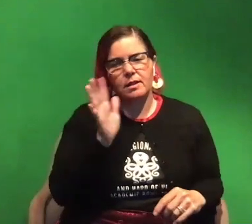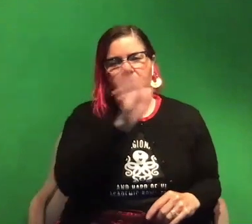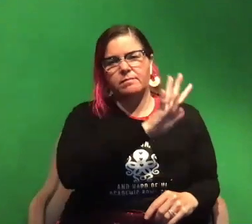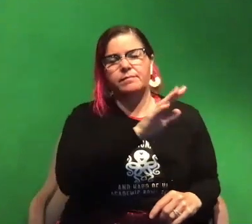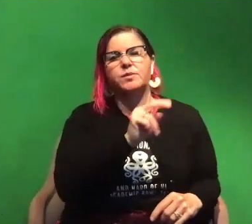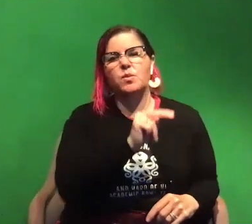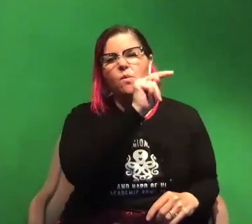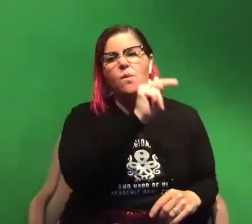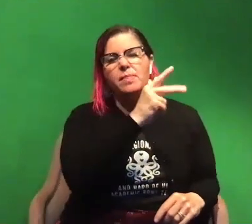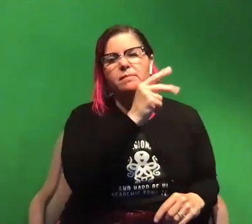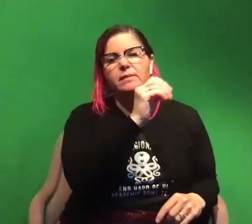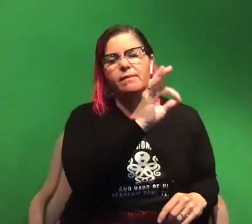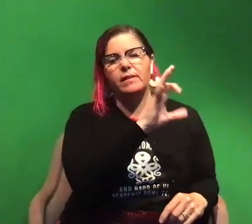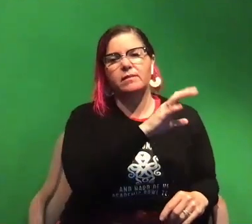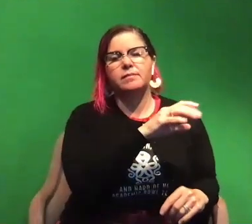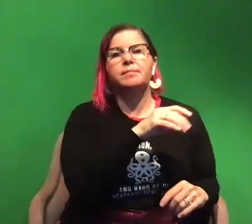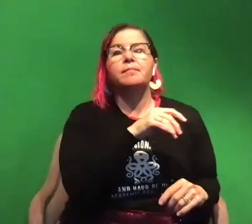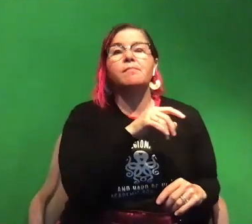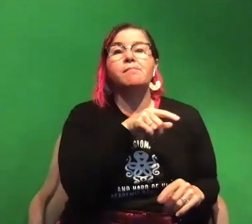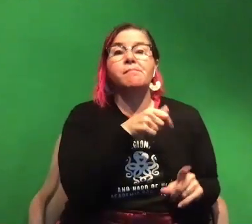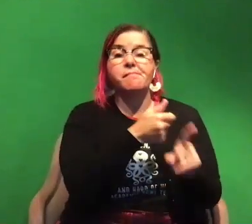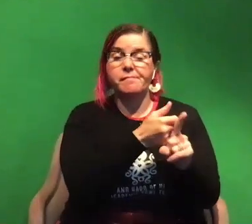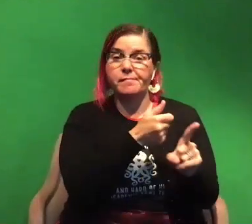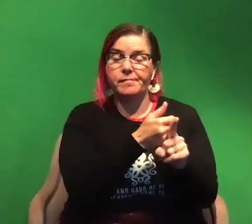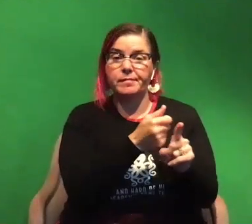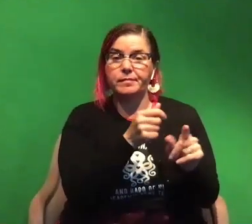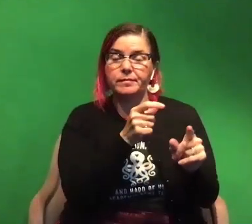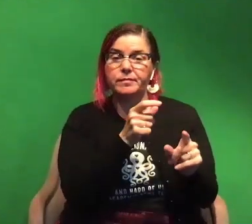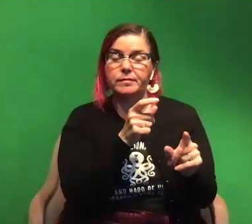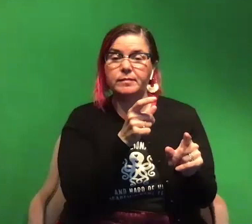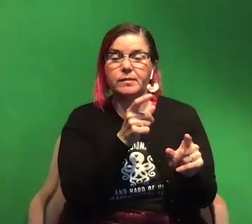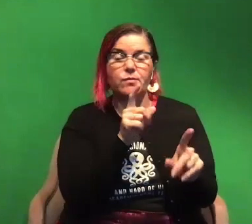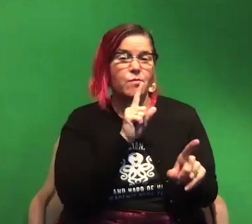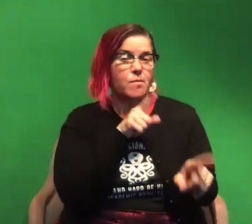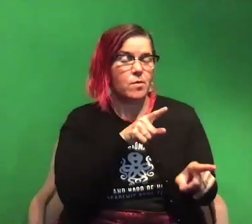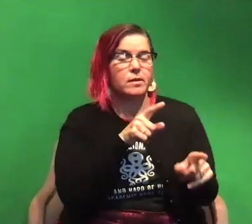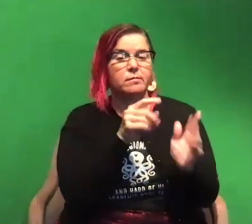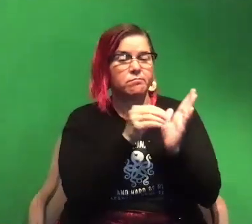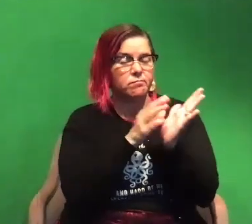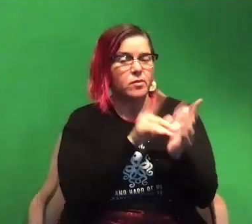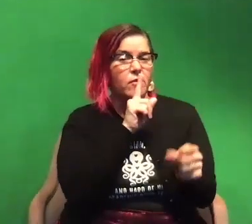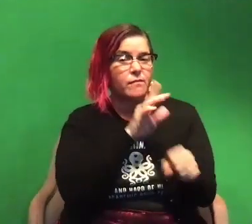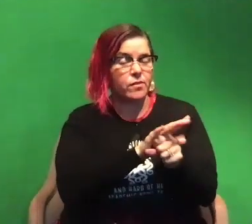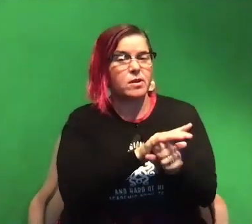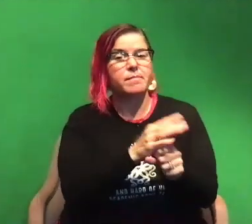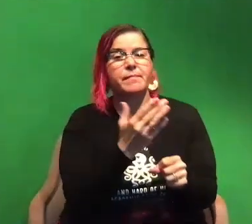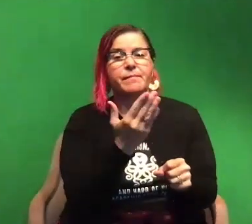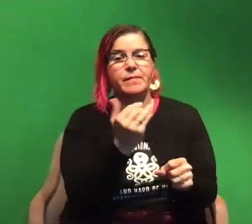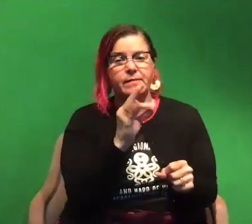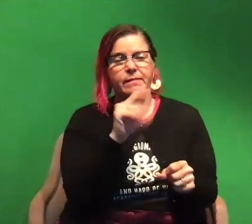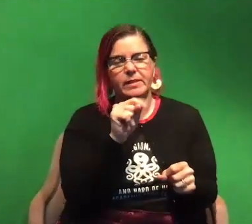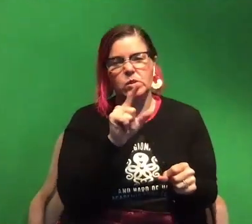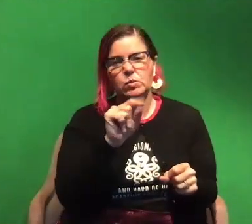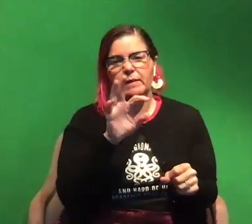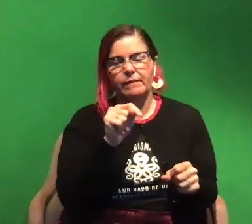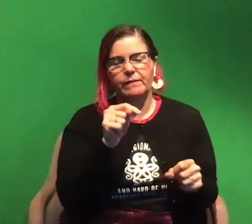northern Pacific, and they have been reported, confirmed up to about 15 feet to 20 feet